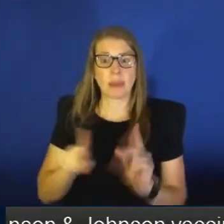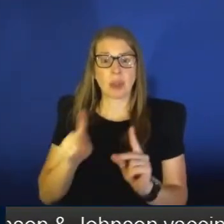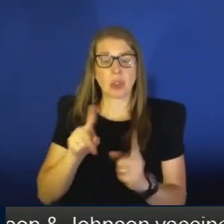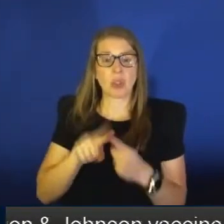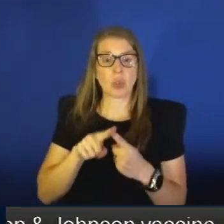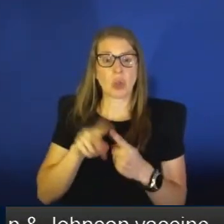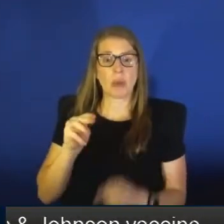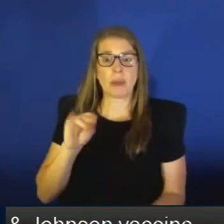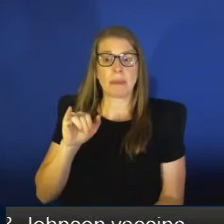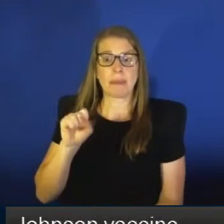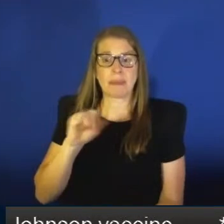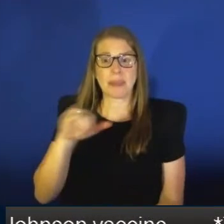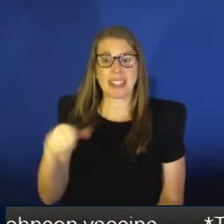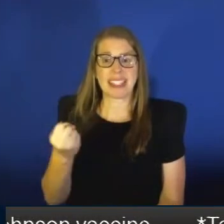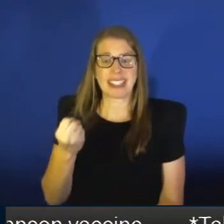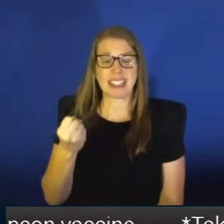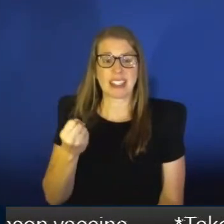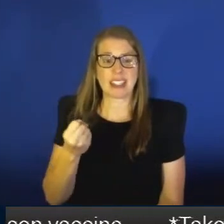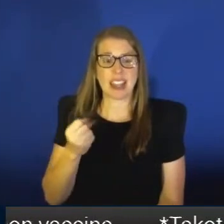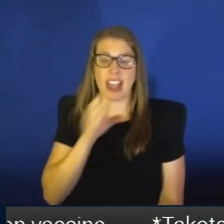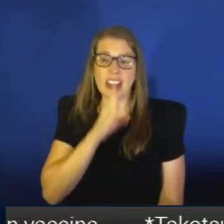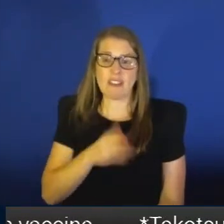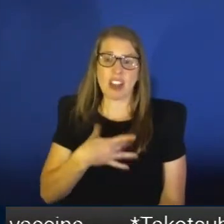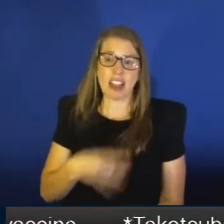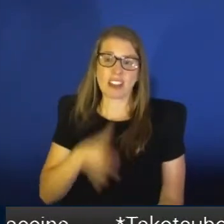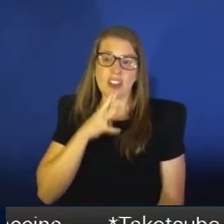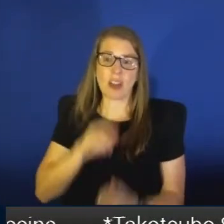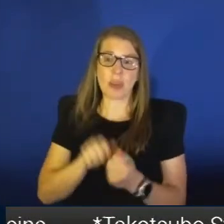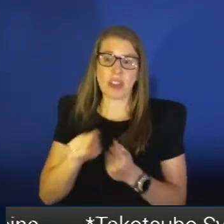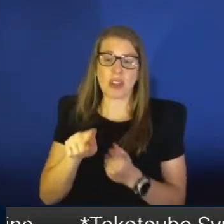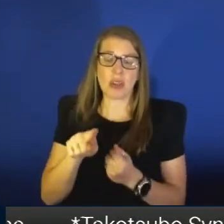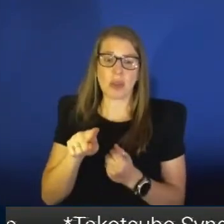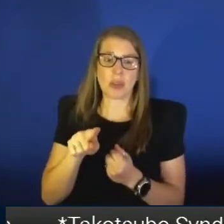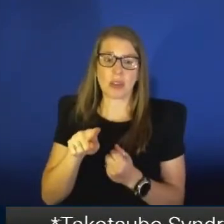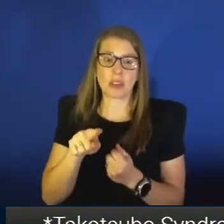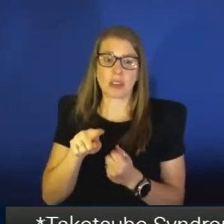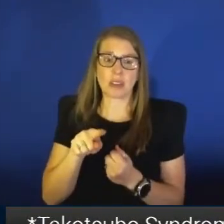Missy's? I never like to talk to you without hearing more about them.